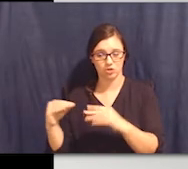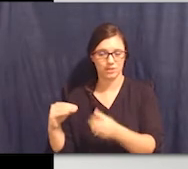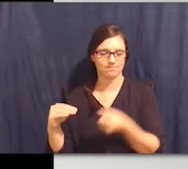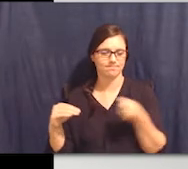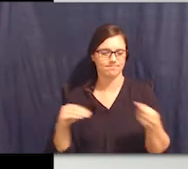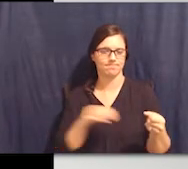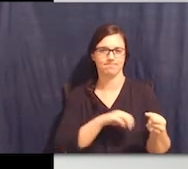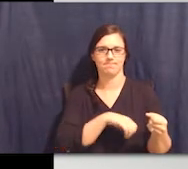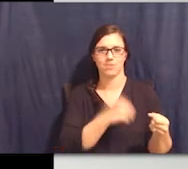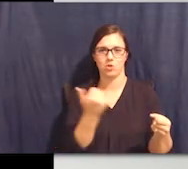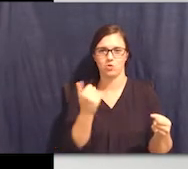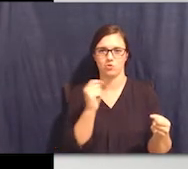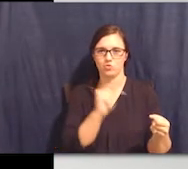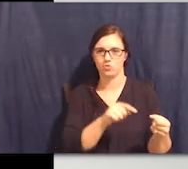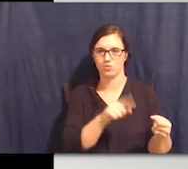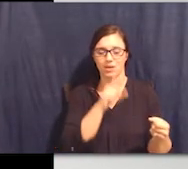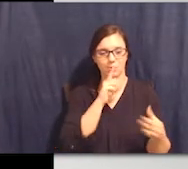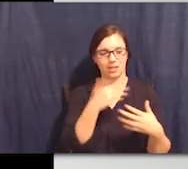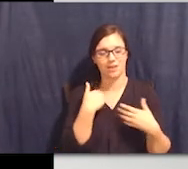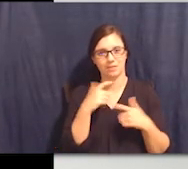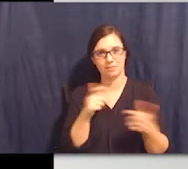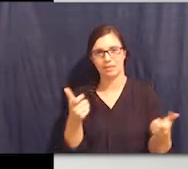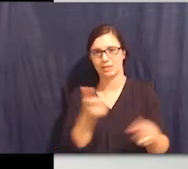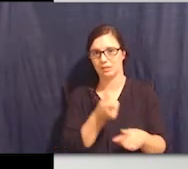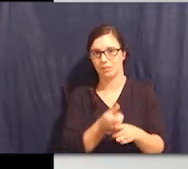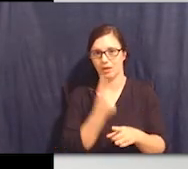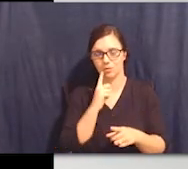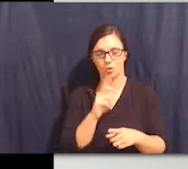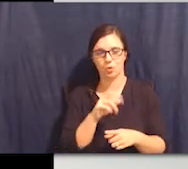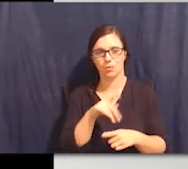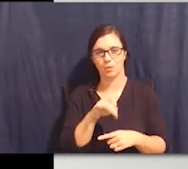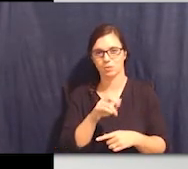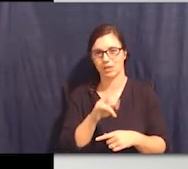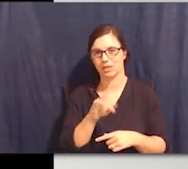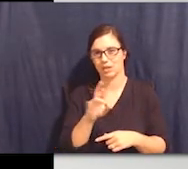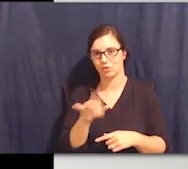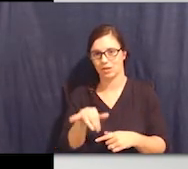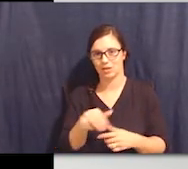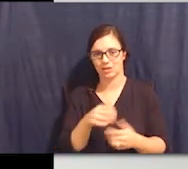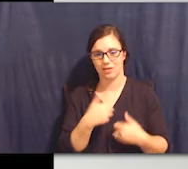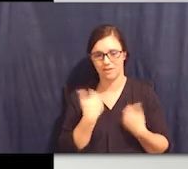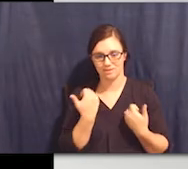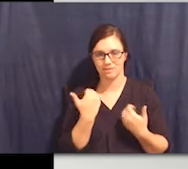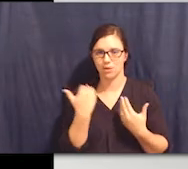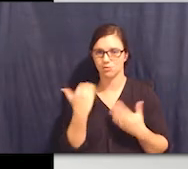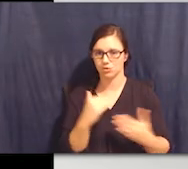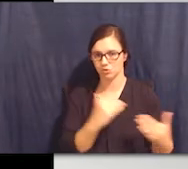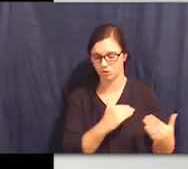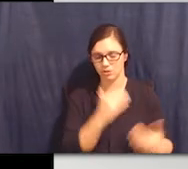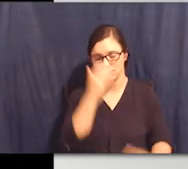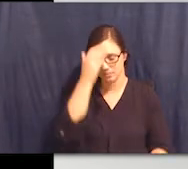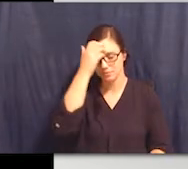with some real impacts on their post-secondary life and restrictions.